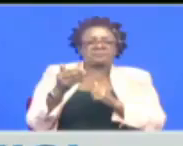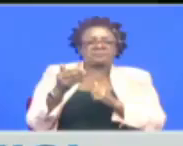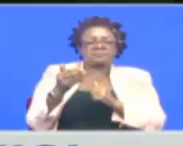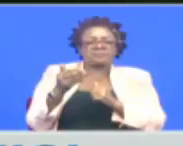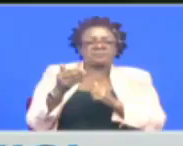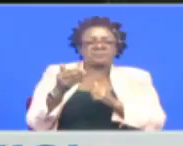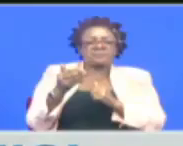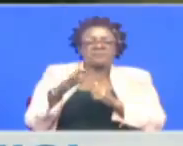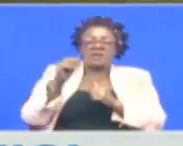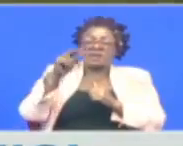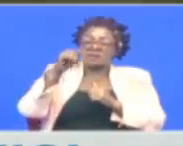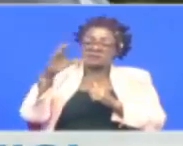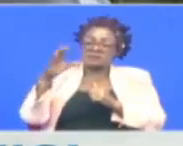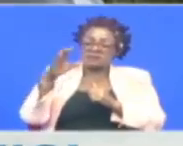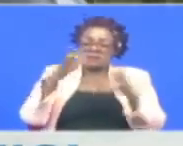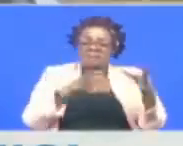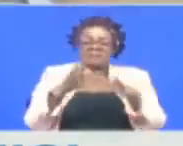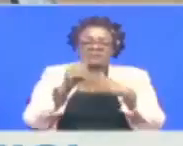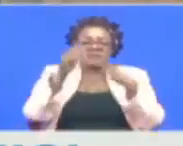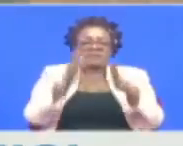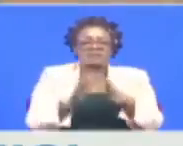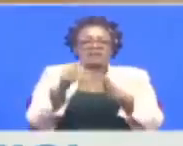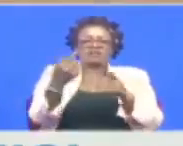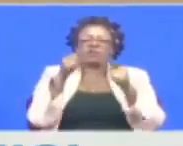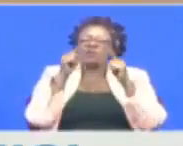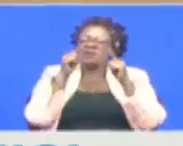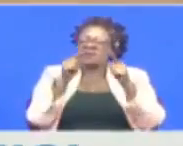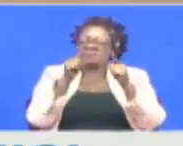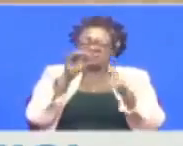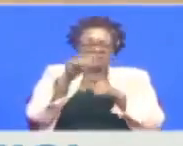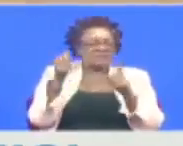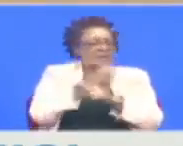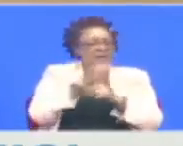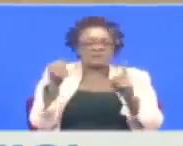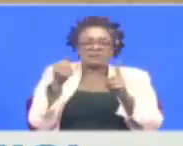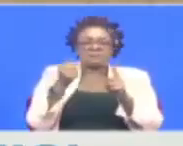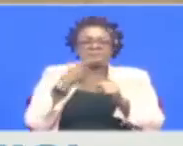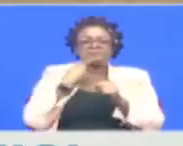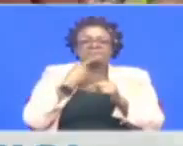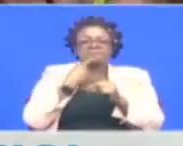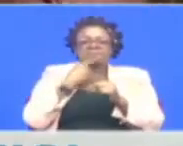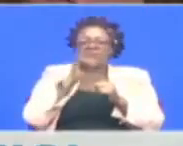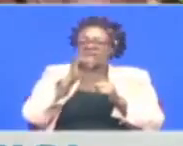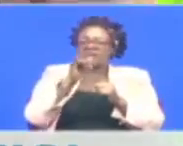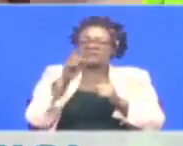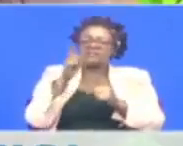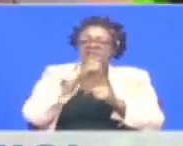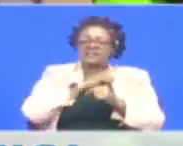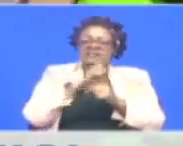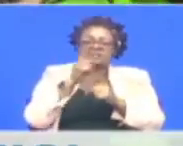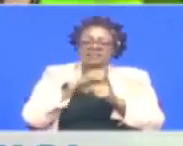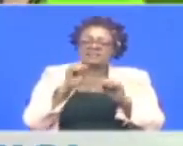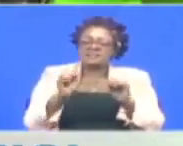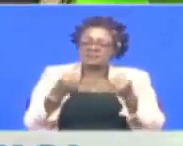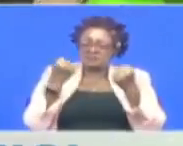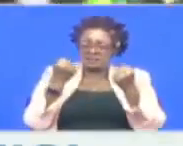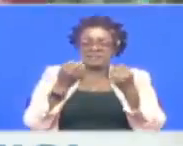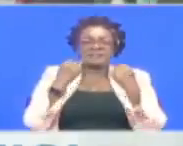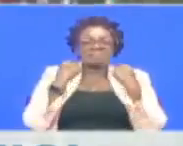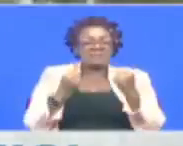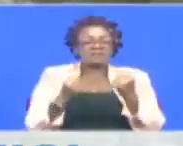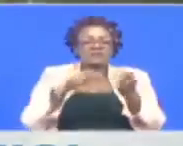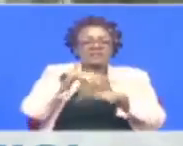ANC party leader Musalia Mudavadi has condemned such violence, saying it threatens the safety and stability of the